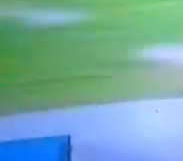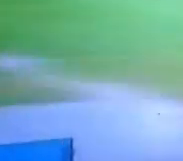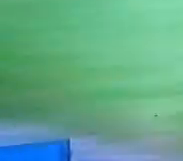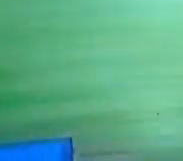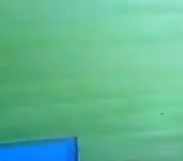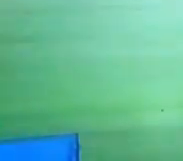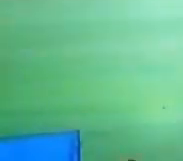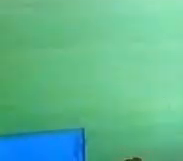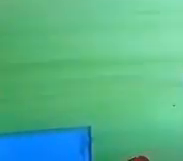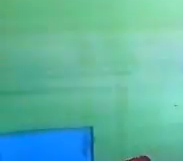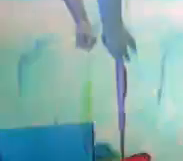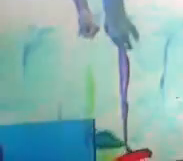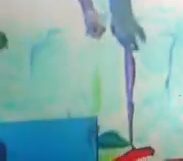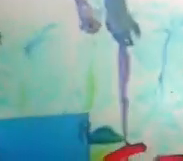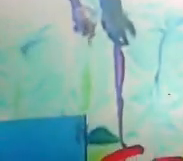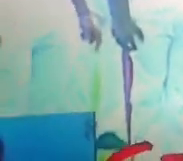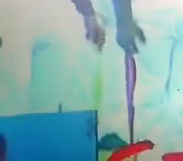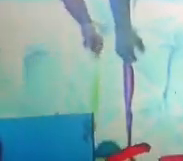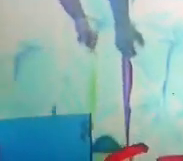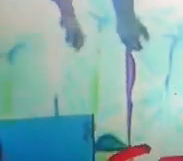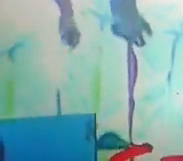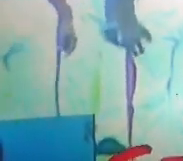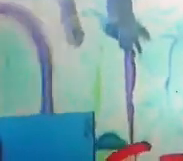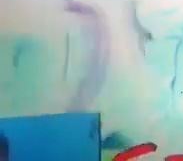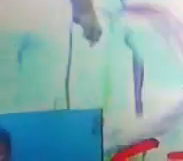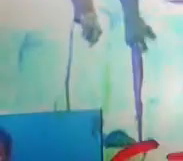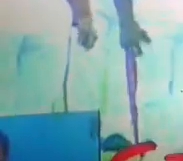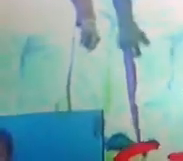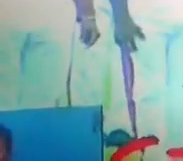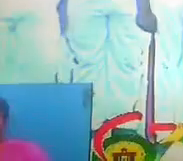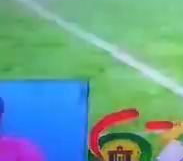So that's a freestyle display by the physical instructors.